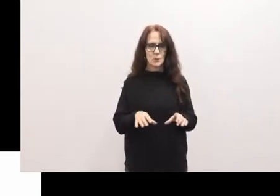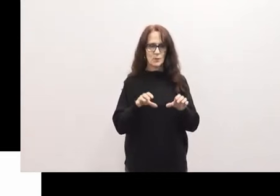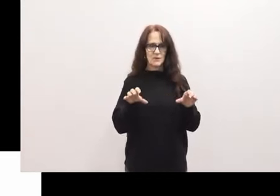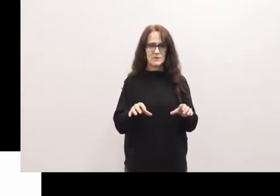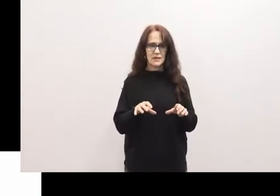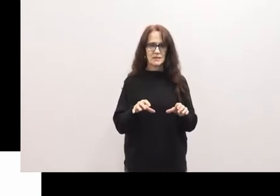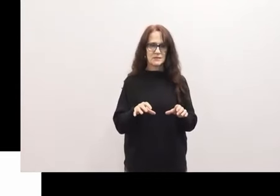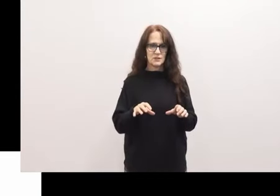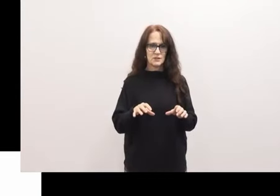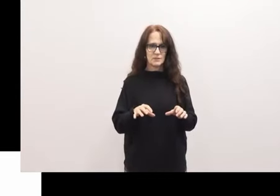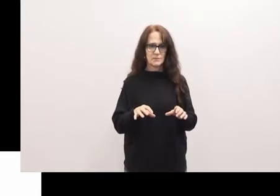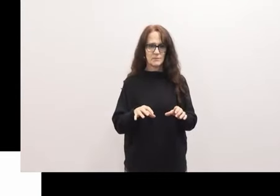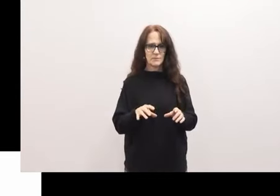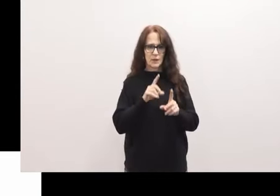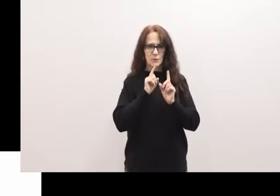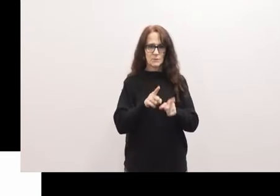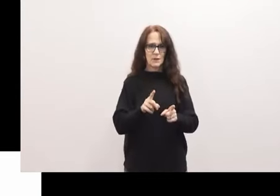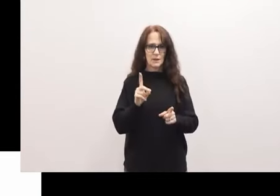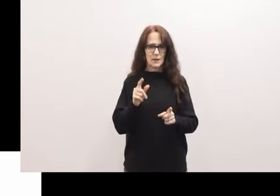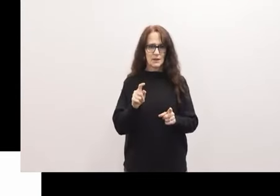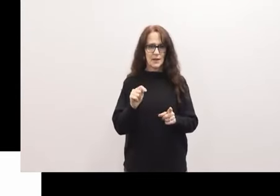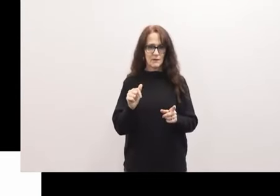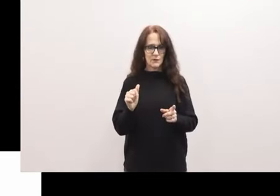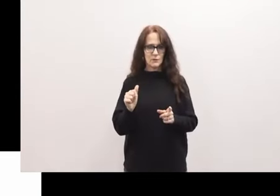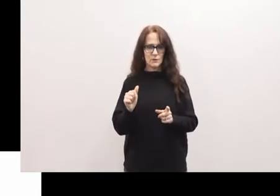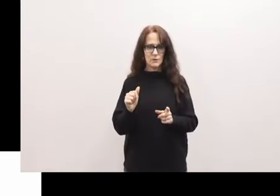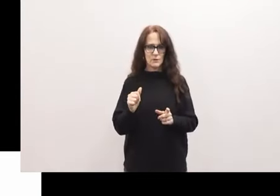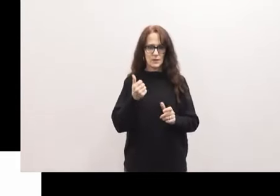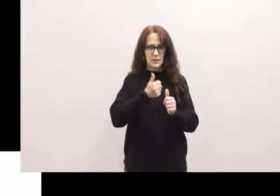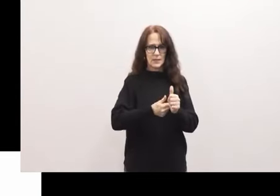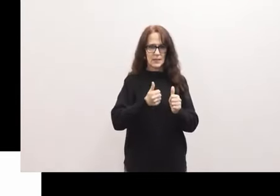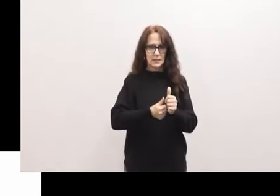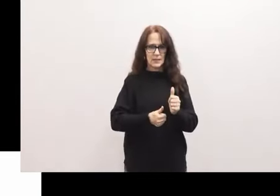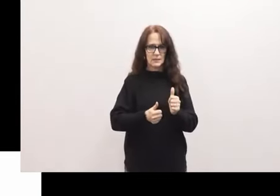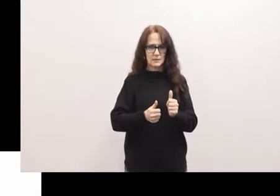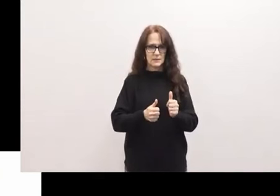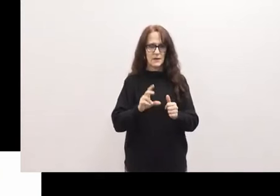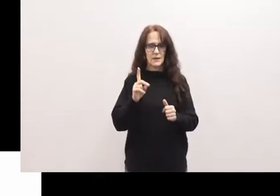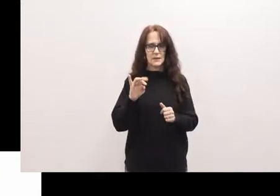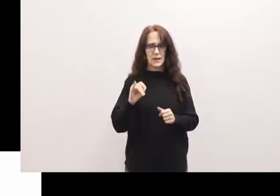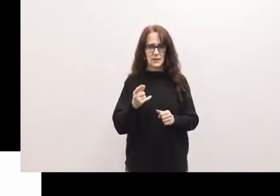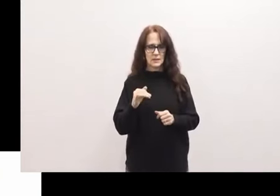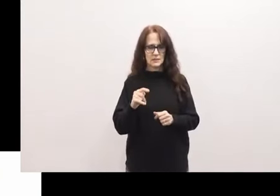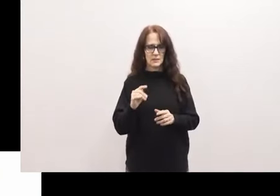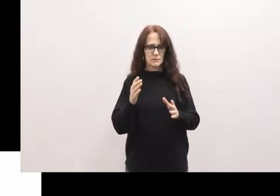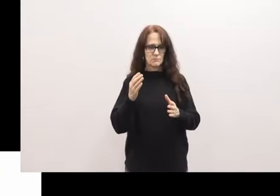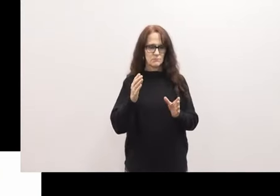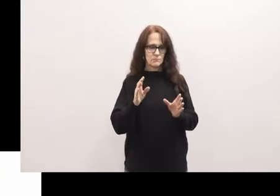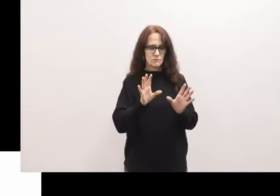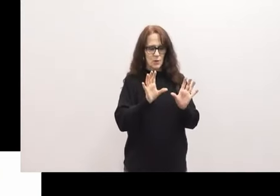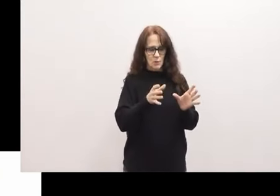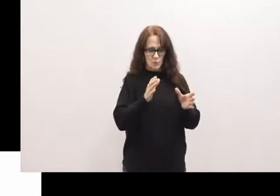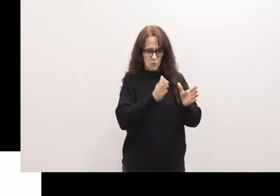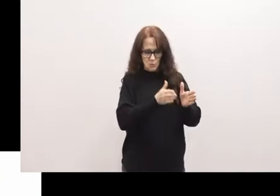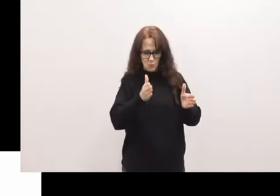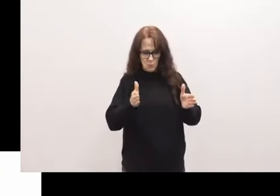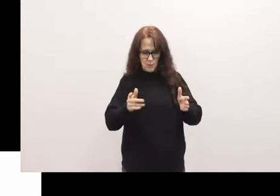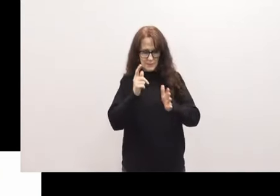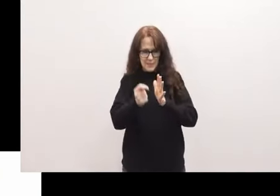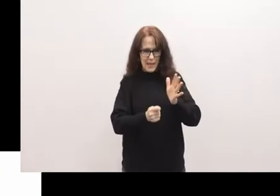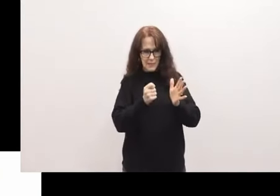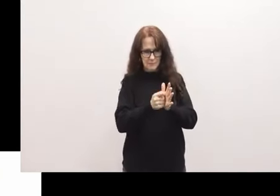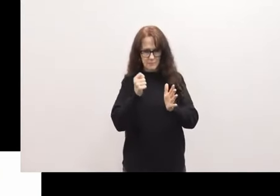be able to respond to that data at each of the diagnostic windows. We just